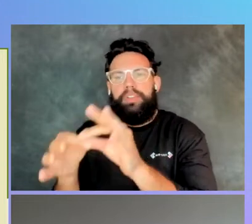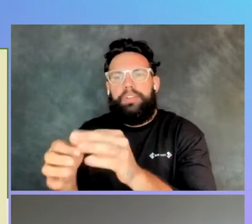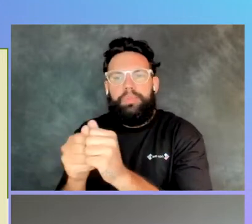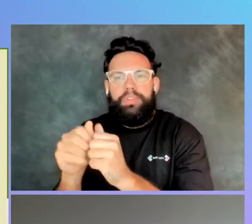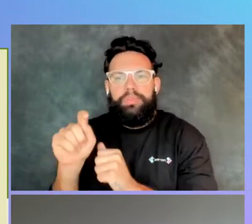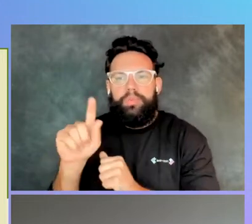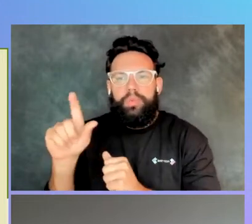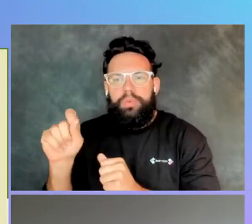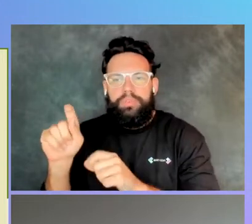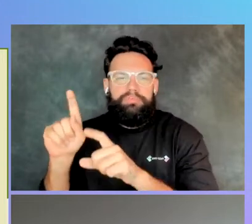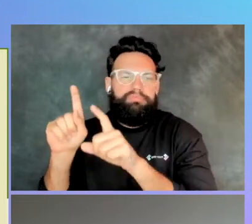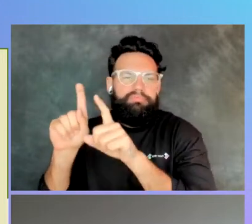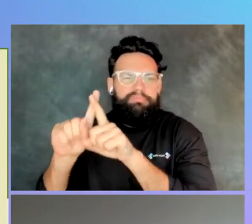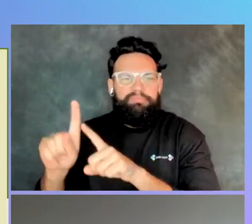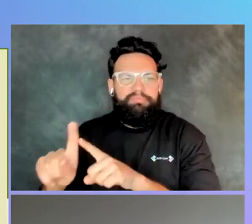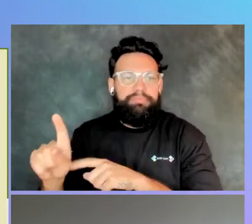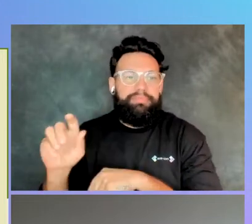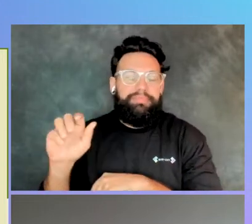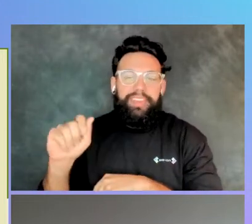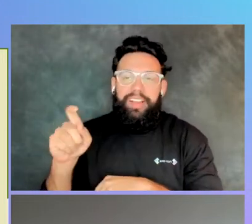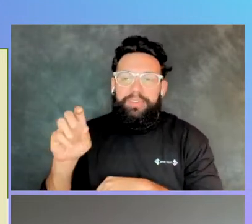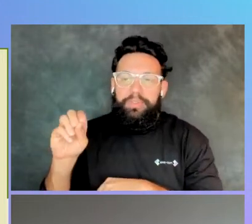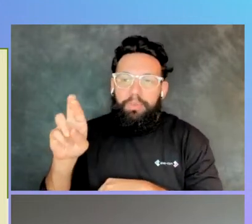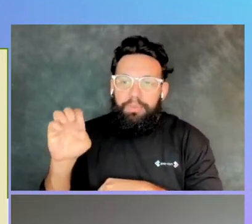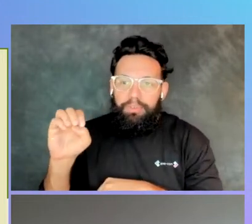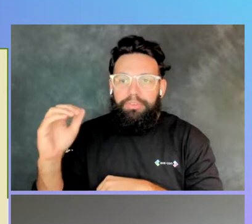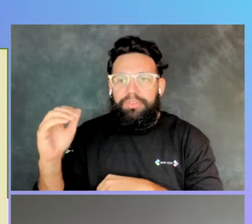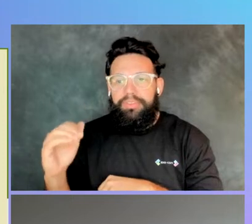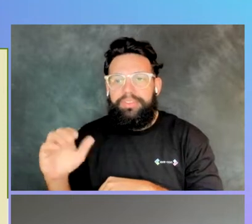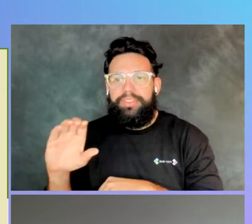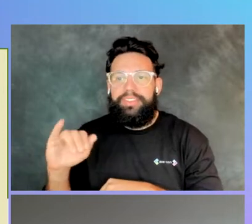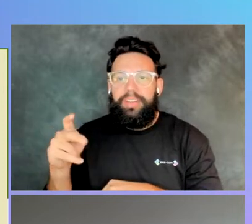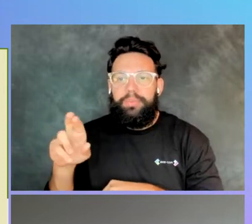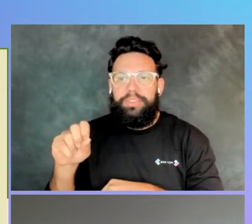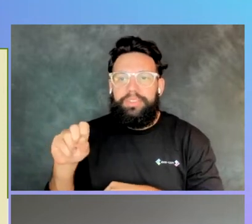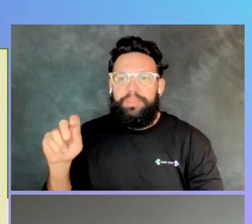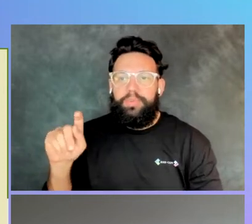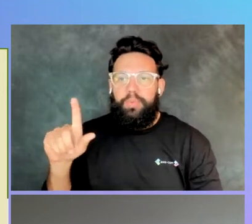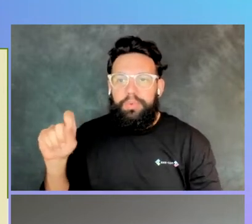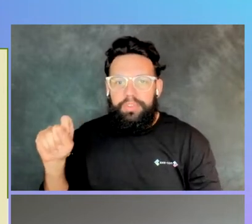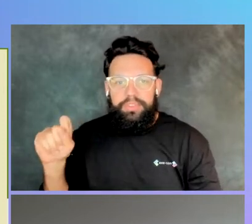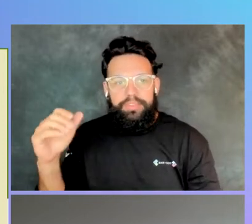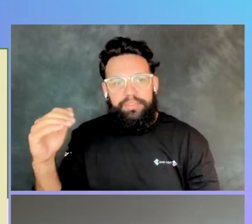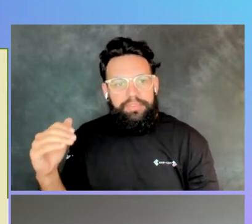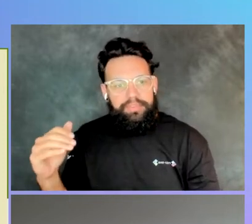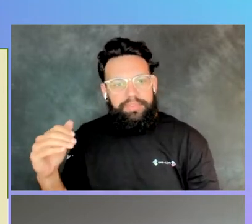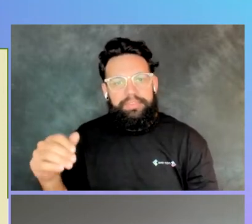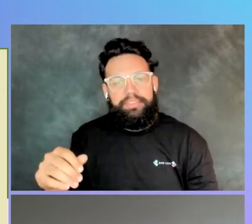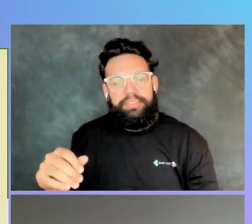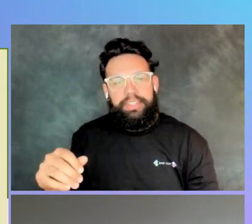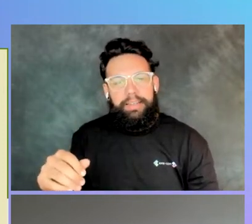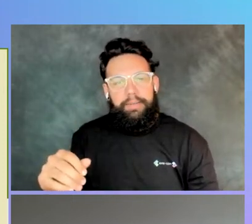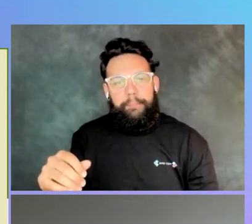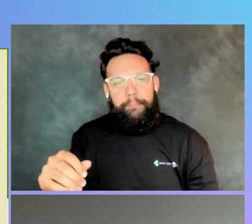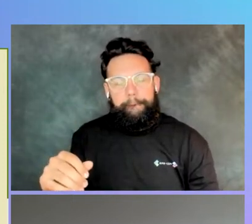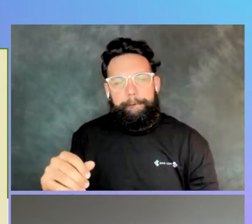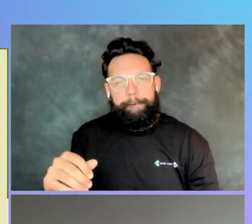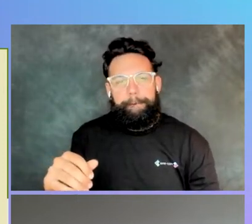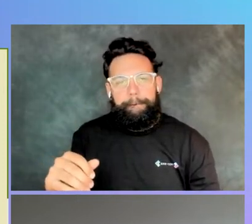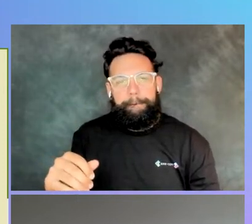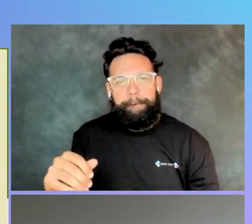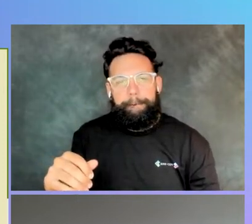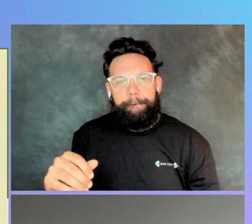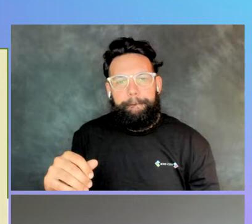Cypress Component Testing, and another reference to what are the things